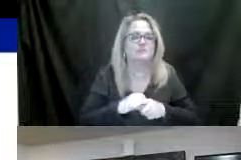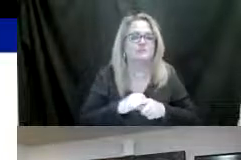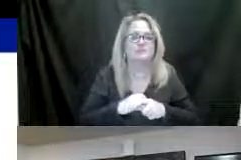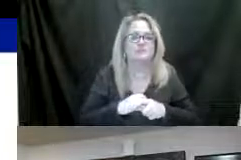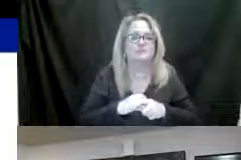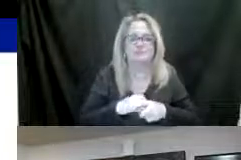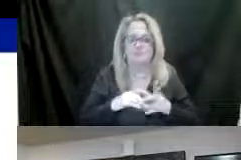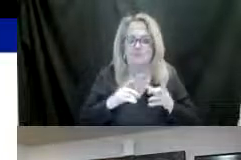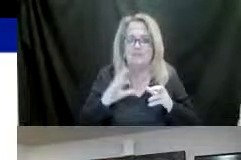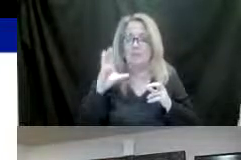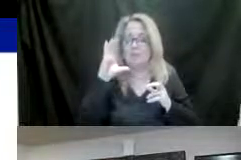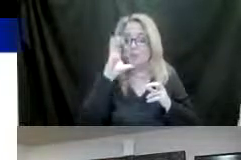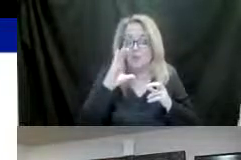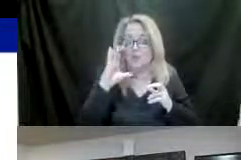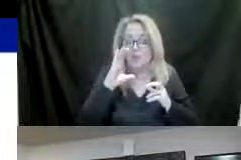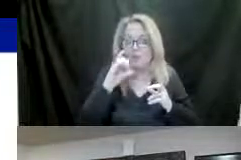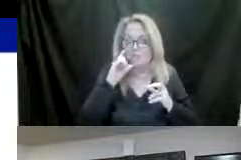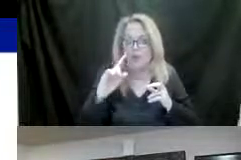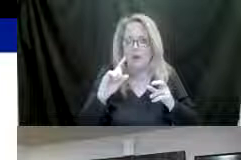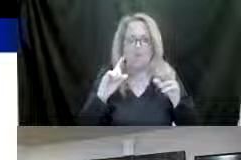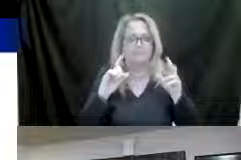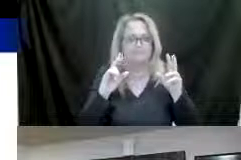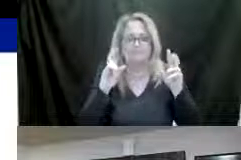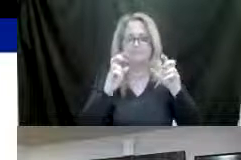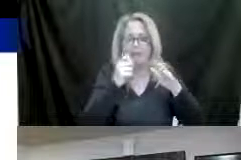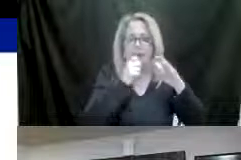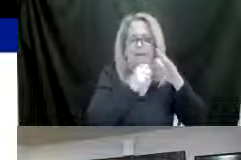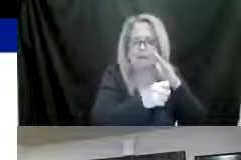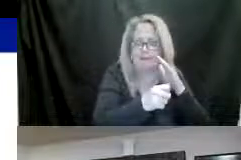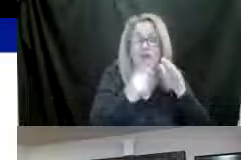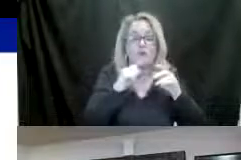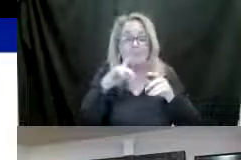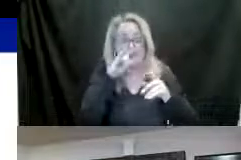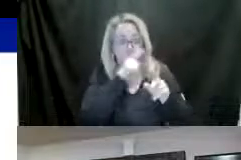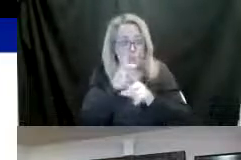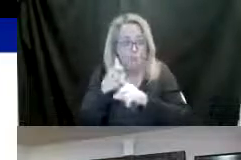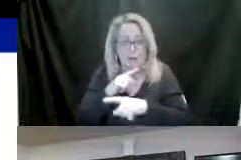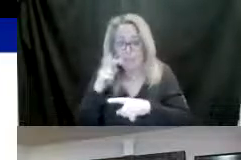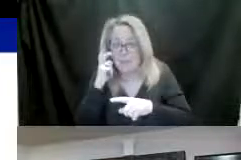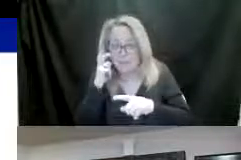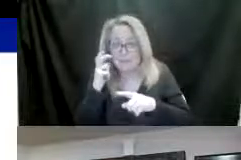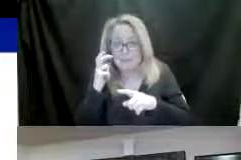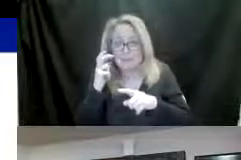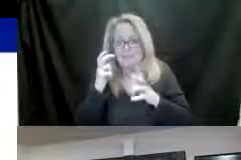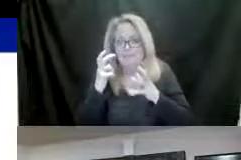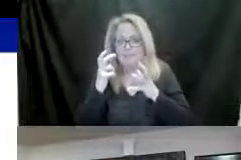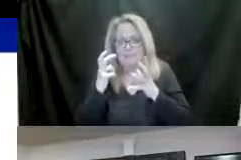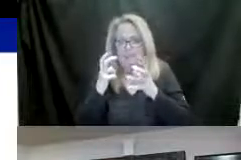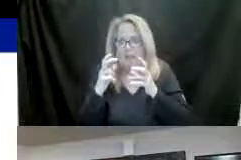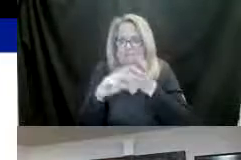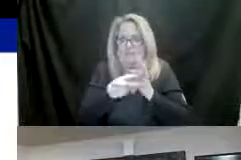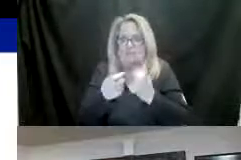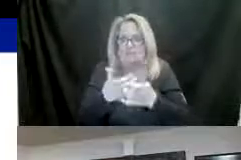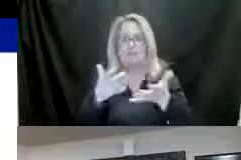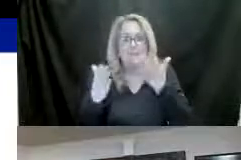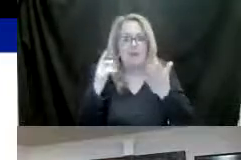searching for hidden, and for kids who are blind, that means pretty much everything, because nothing is visual. There may be auditory